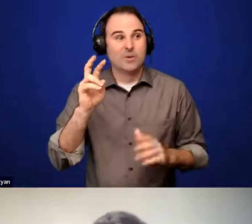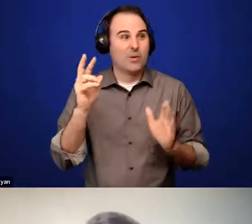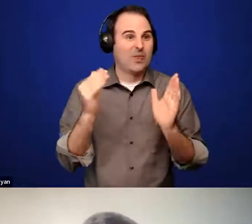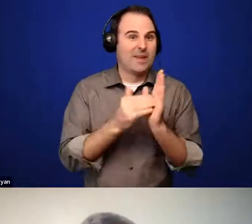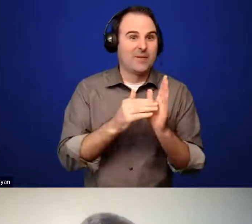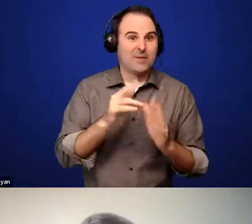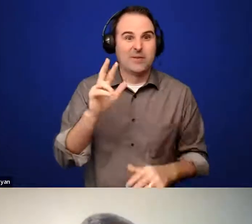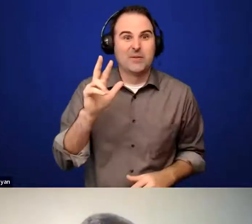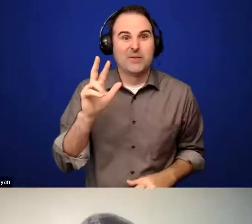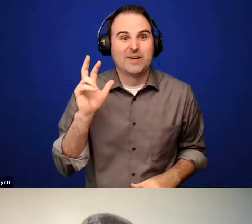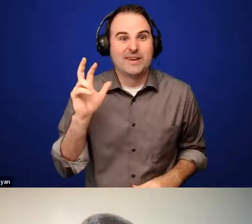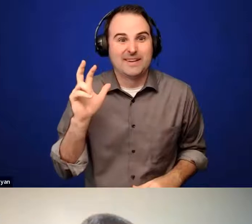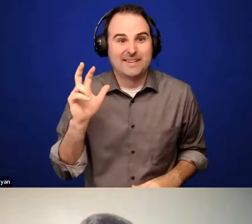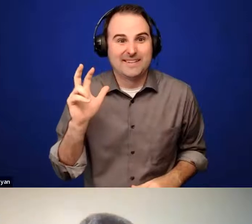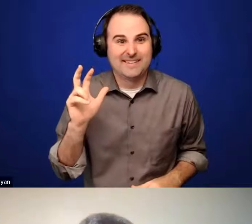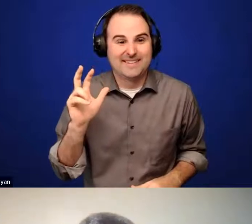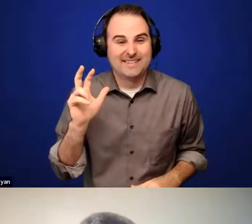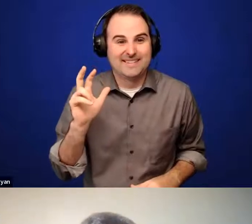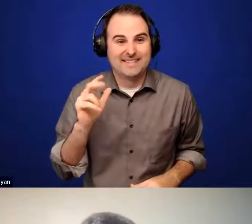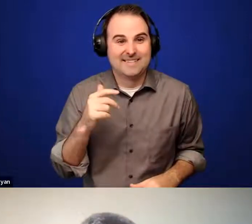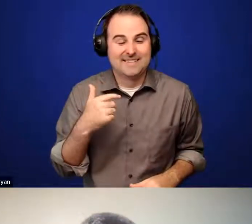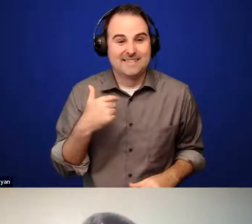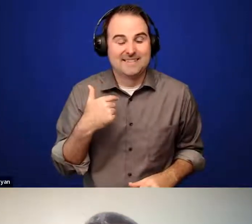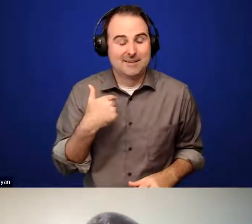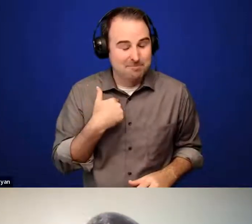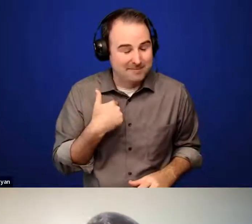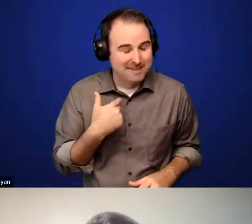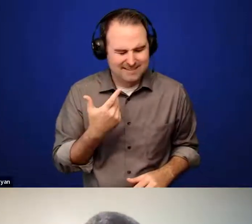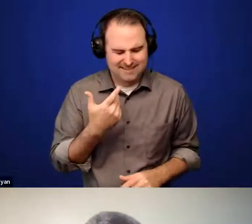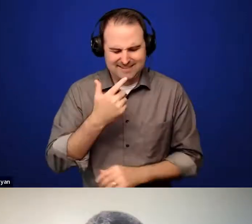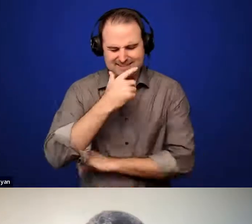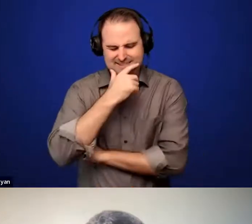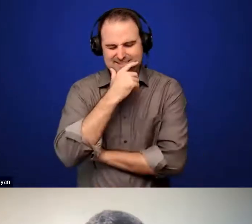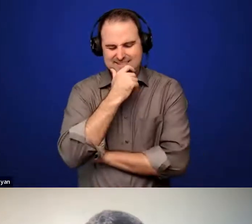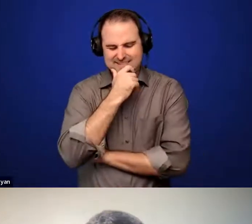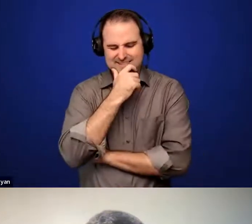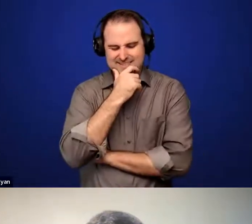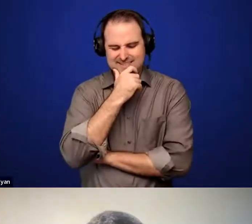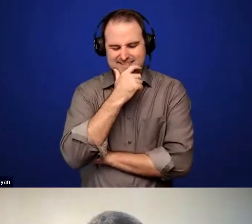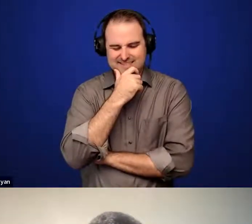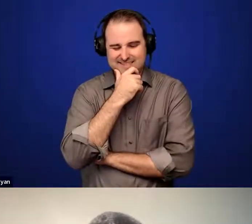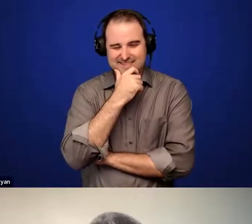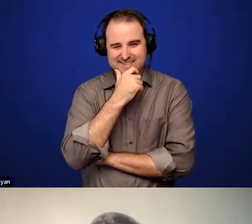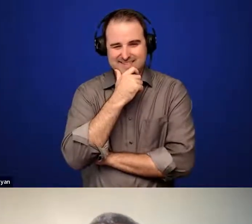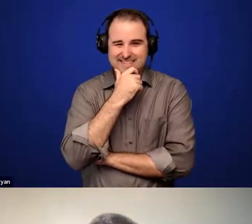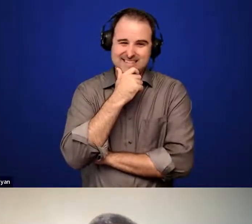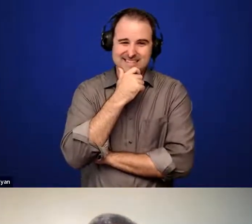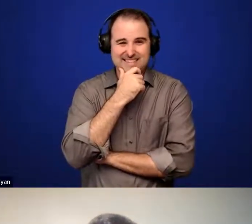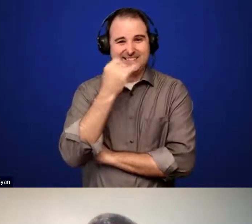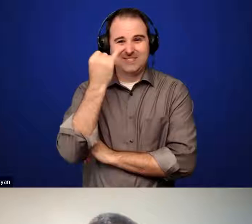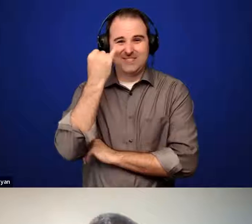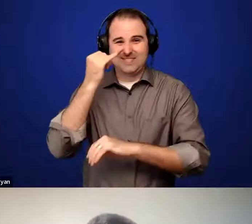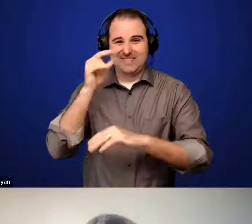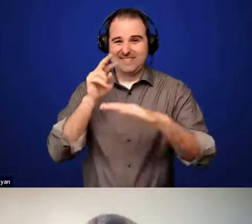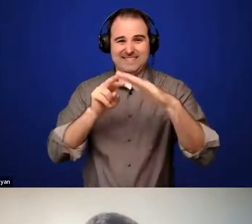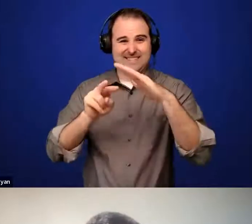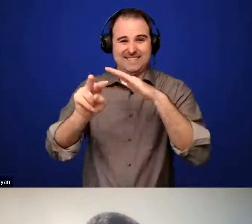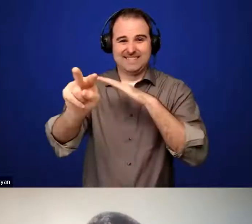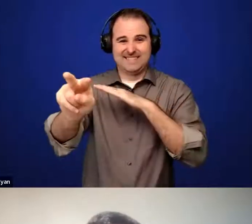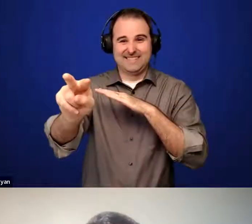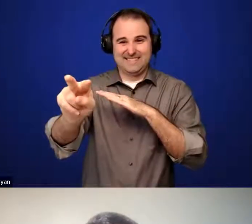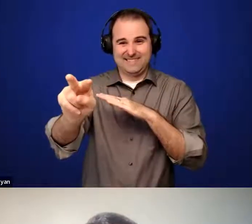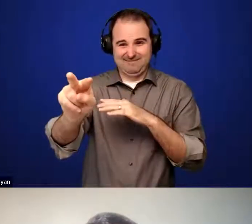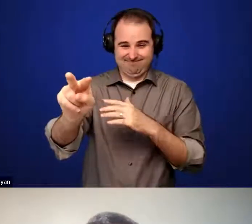2,300. And I ask myself, do we really have accountability? And one of the